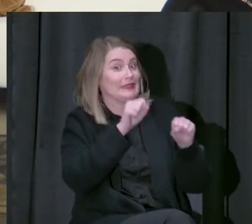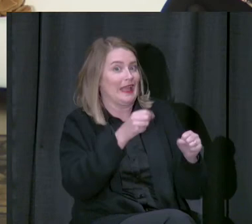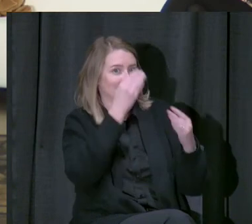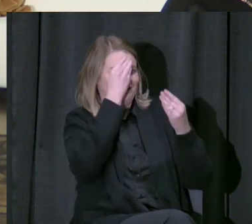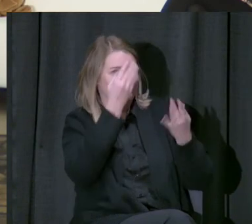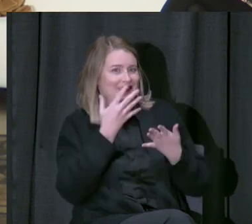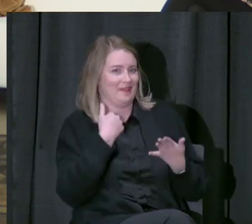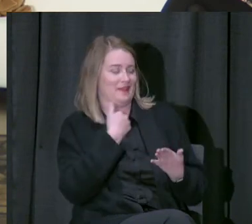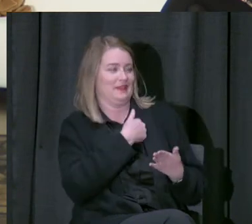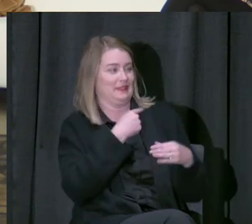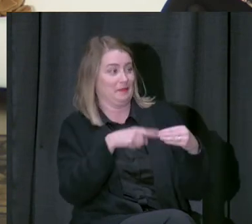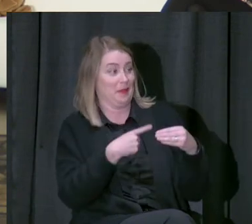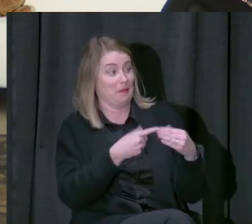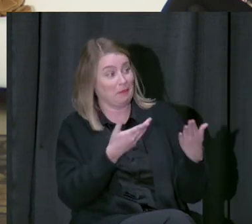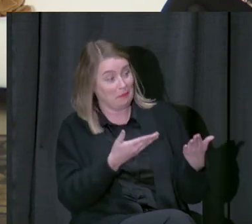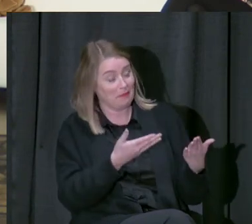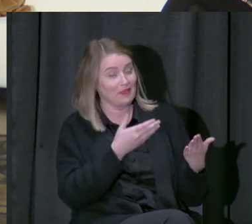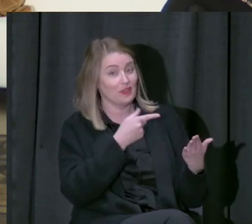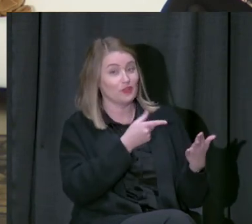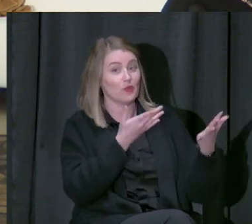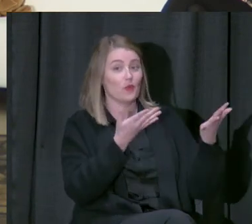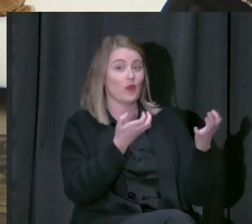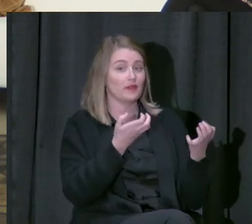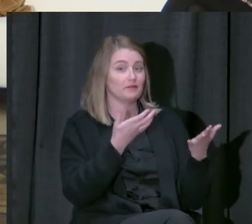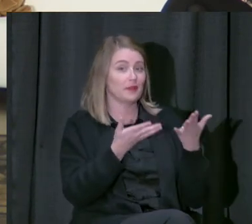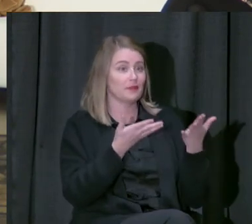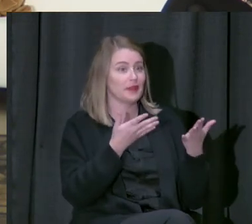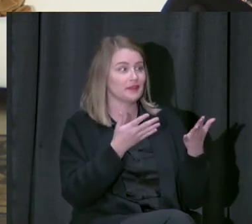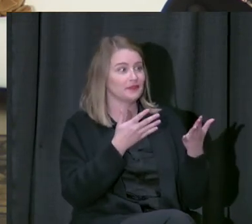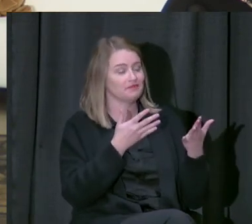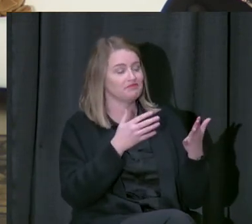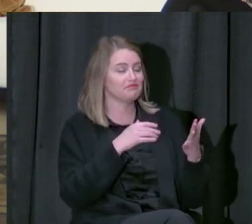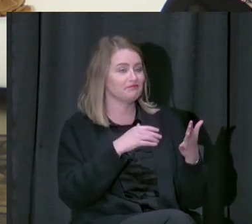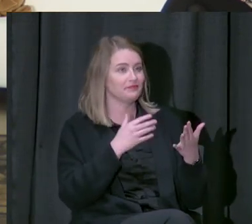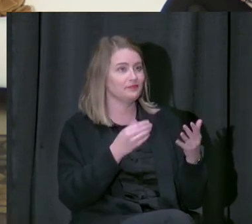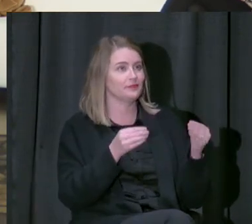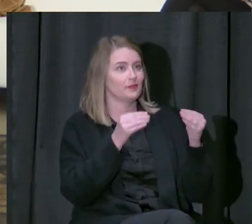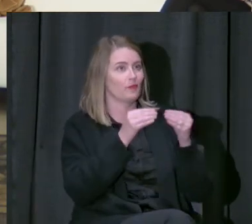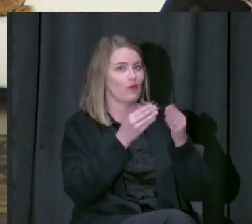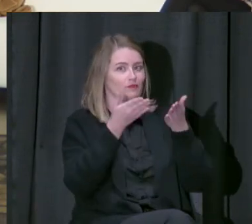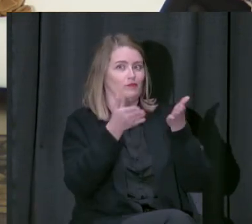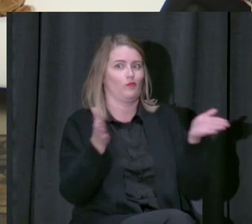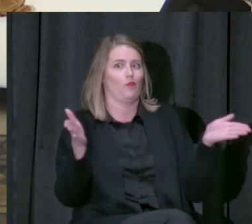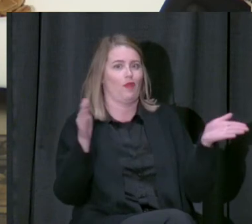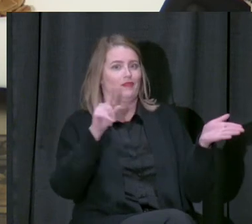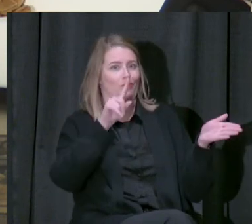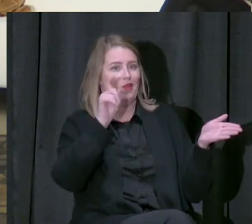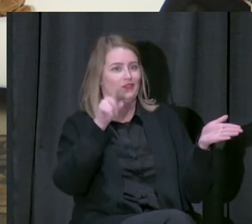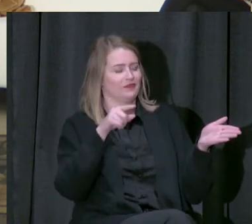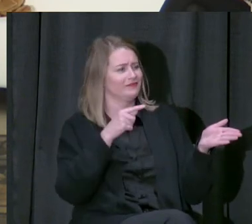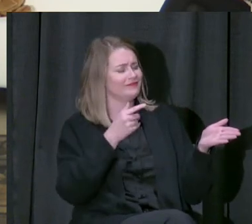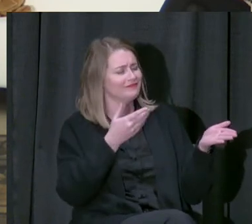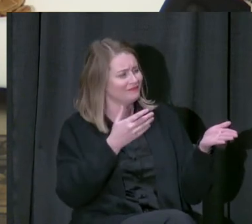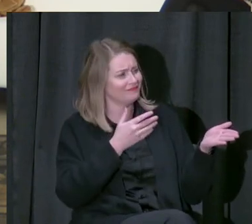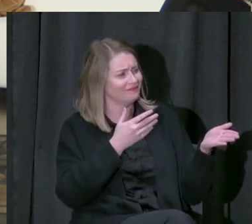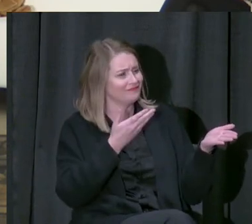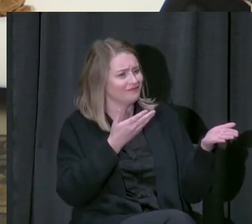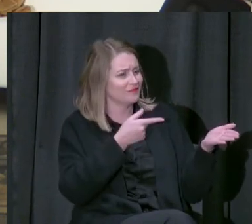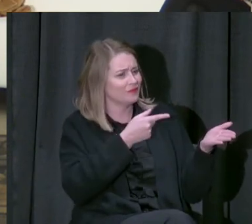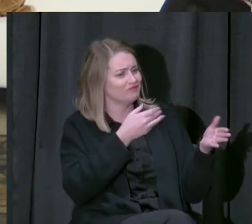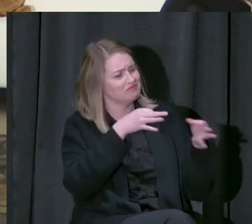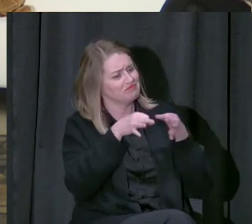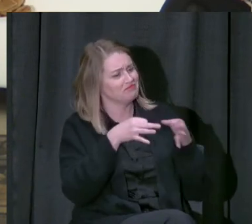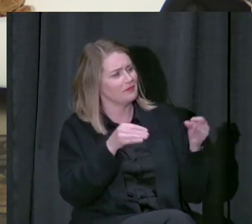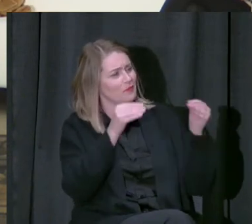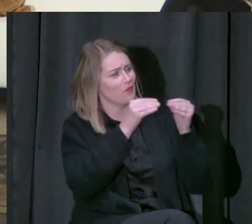and if you want to sort of open that up to a broader question, I just would love you to tell us